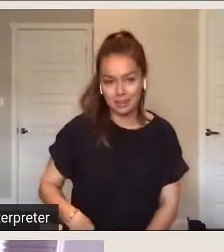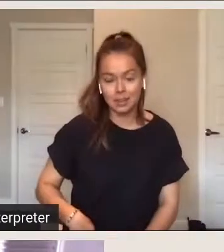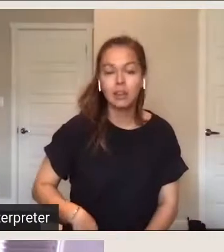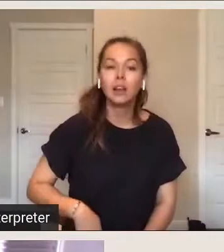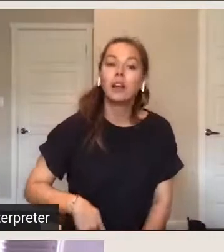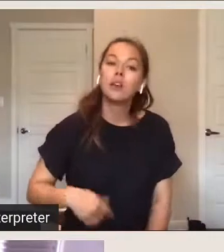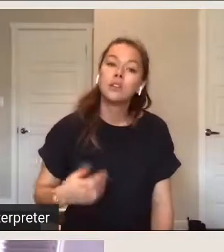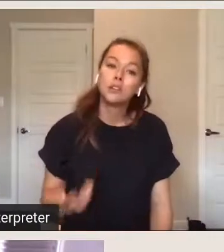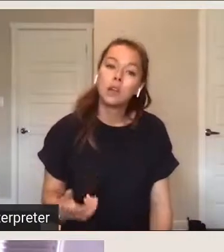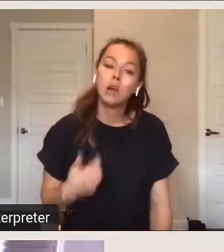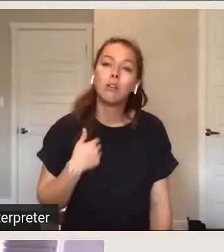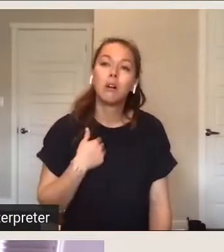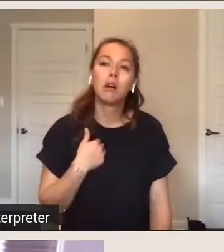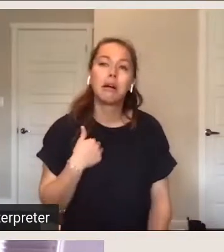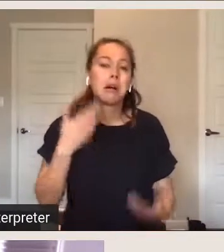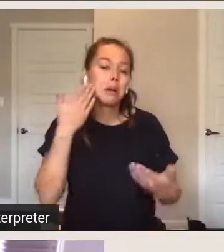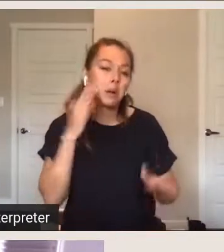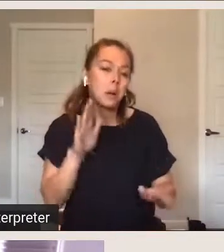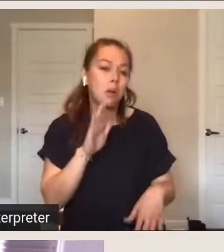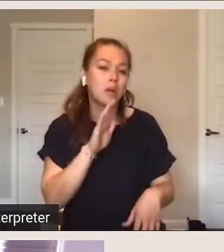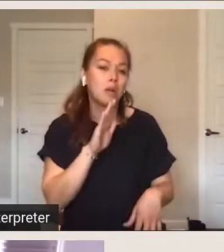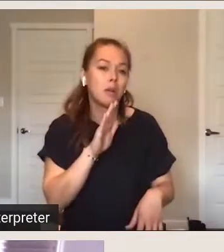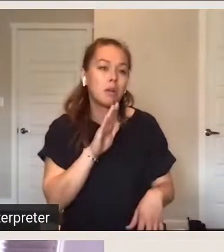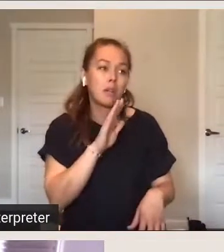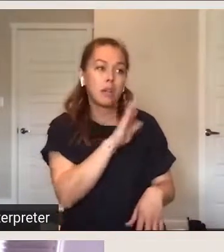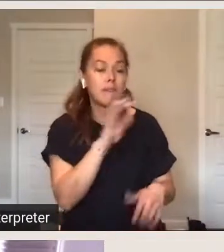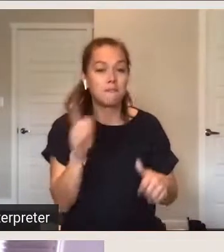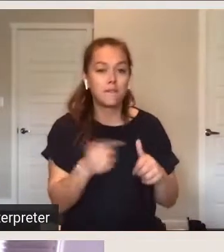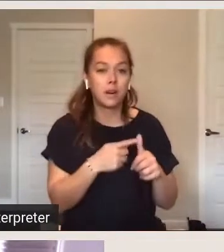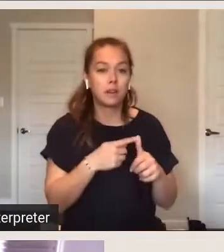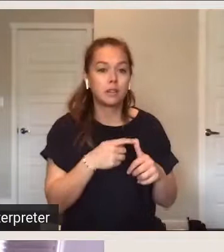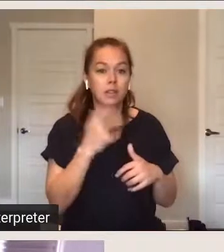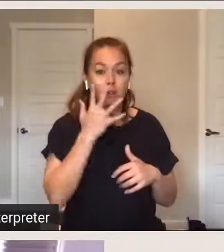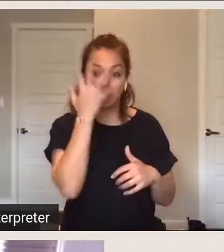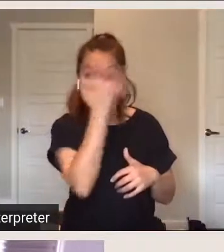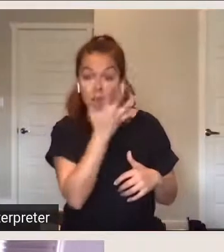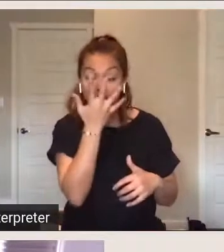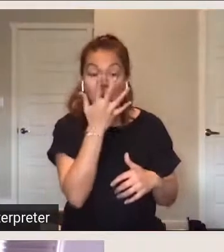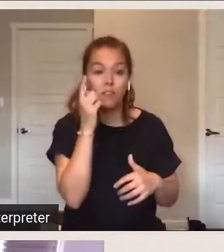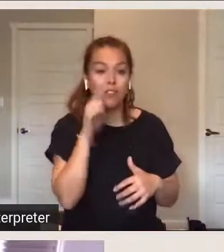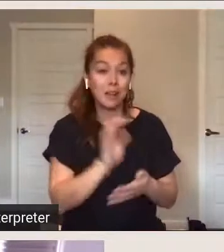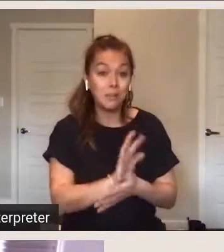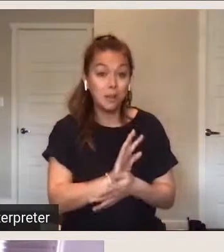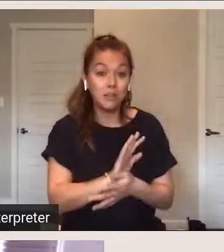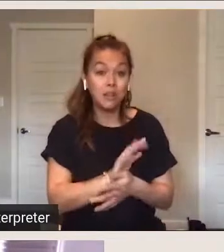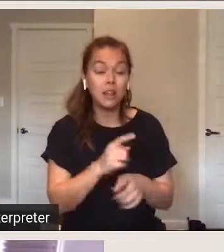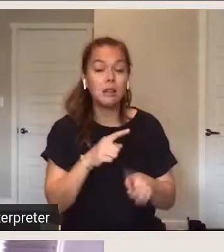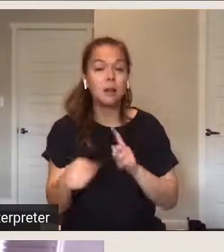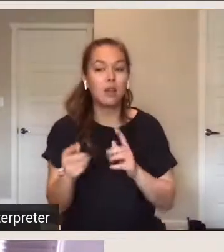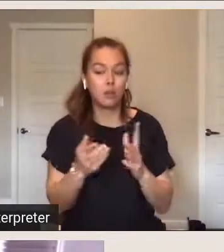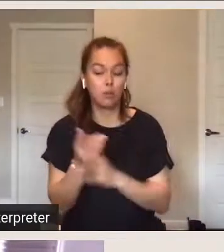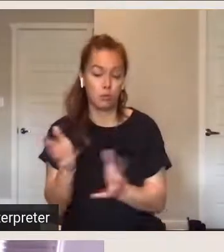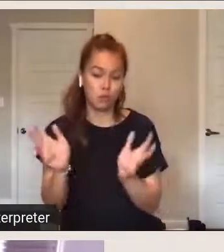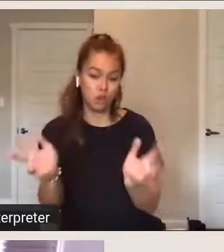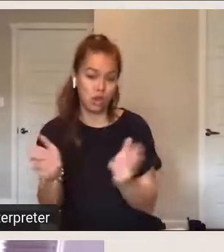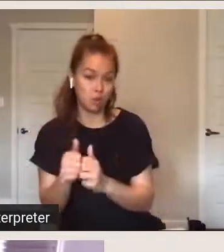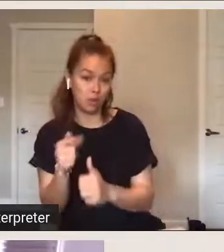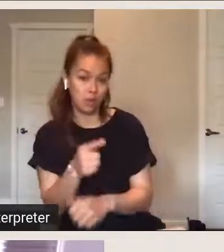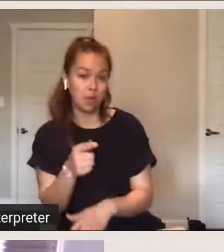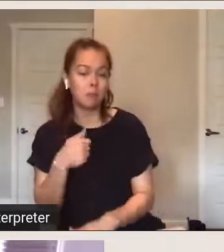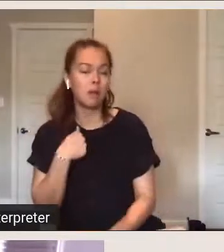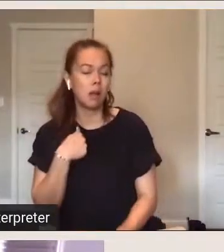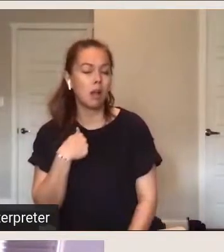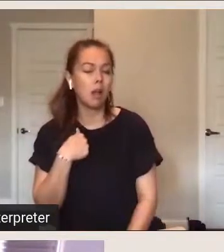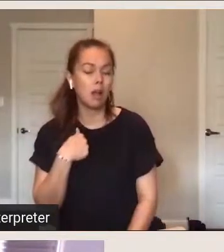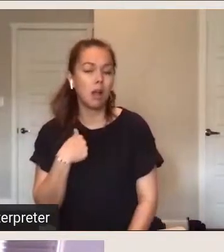the film, like, I mean, their facial expression. But I can tell from talking to them, I was